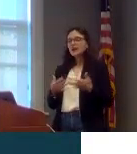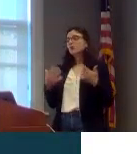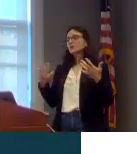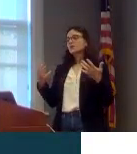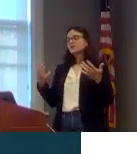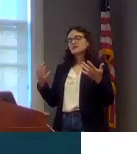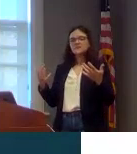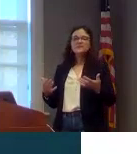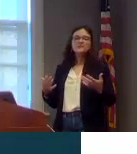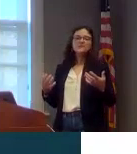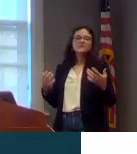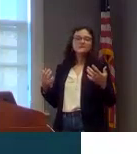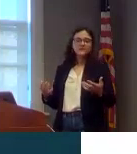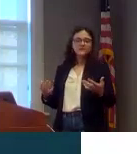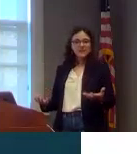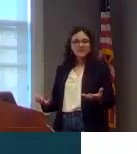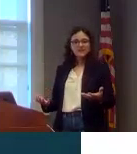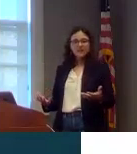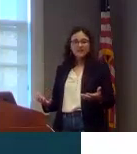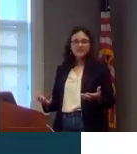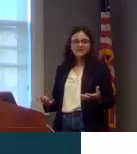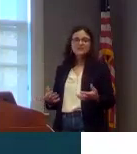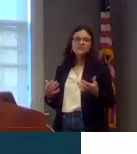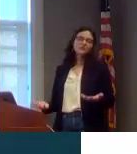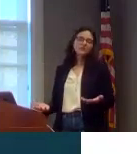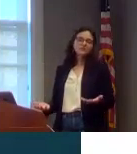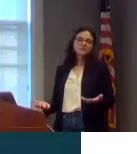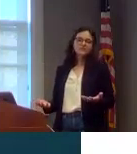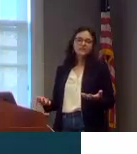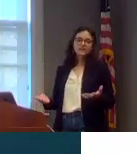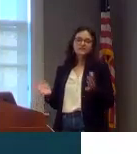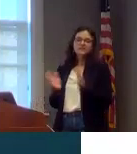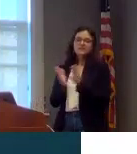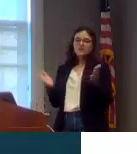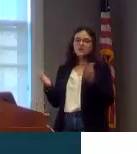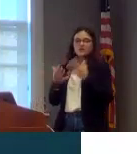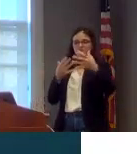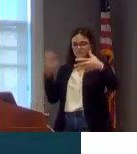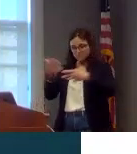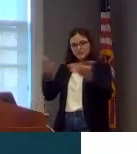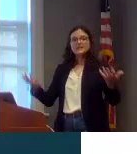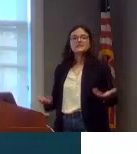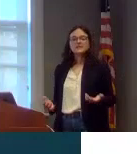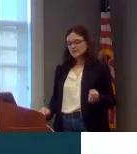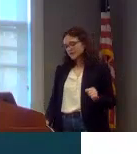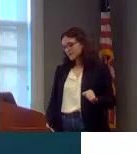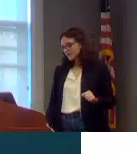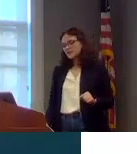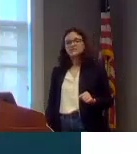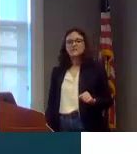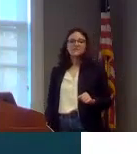understand how civilian fatal attacks and cultural heritage attacks are